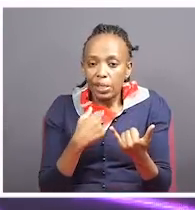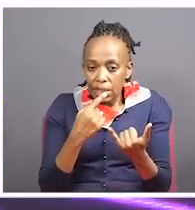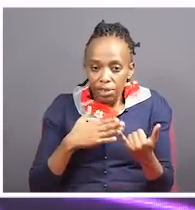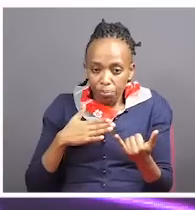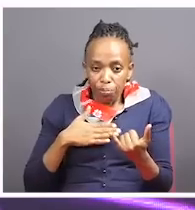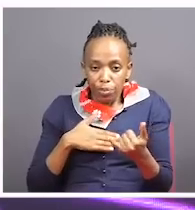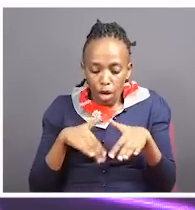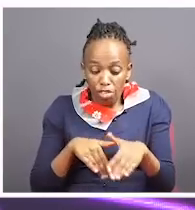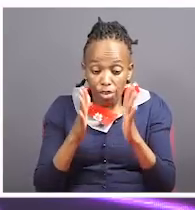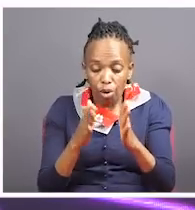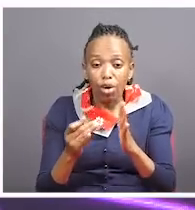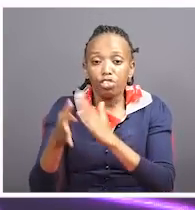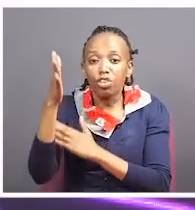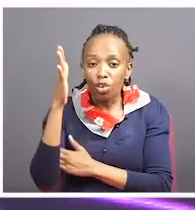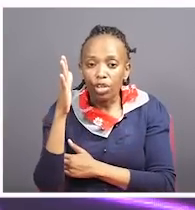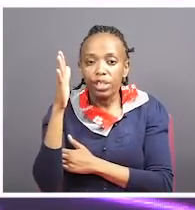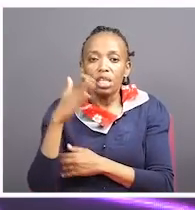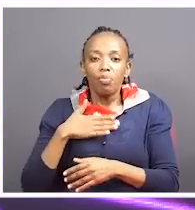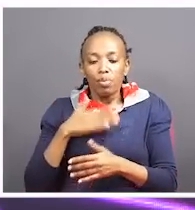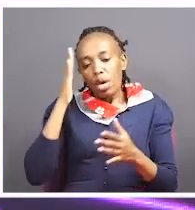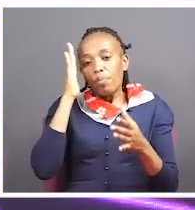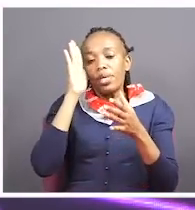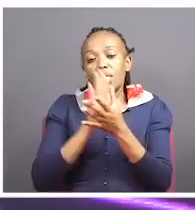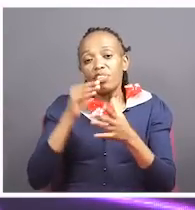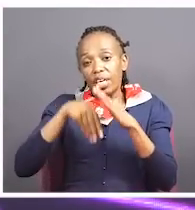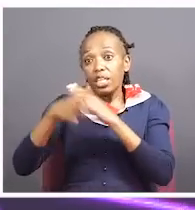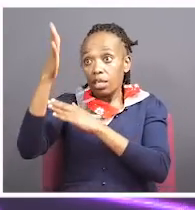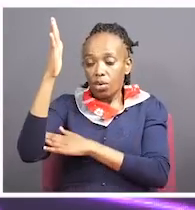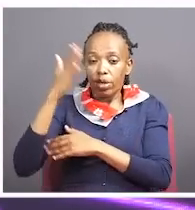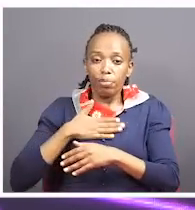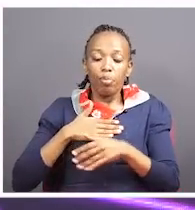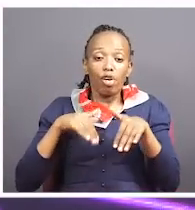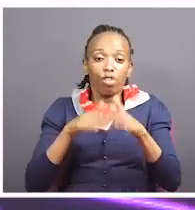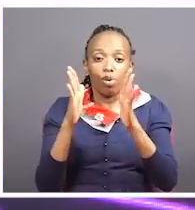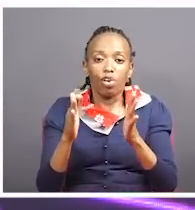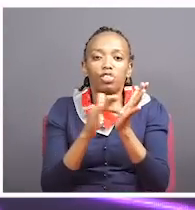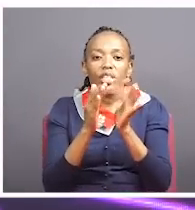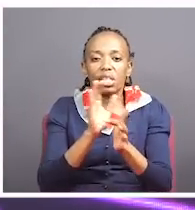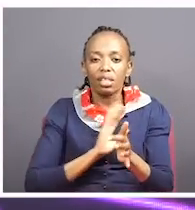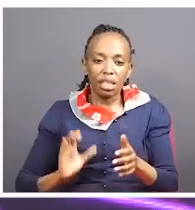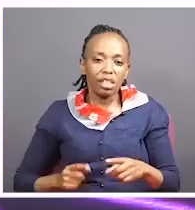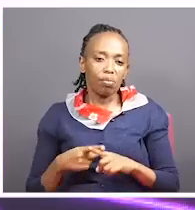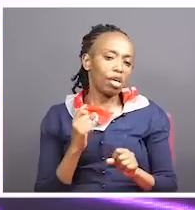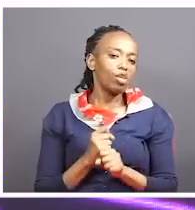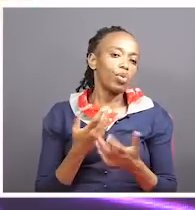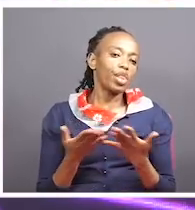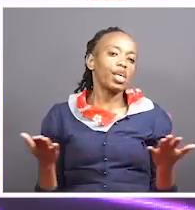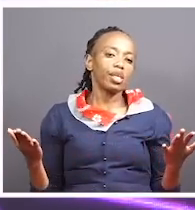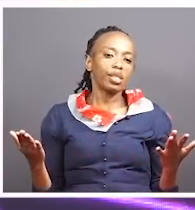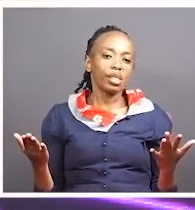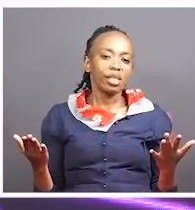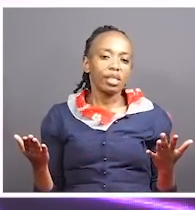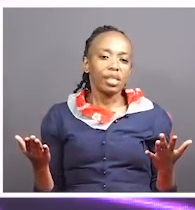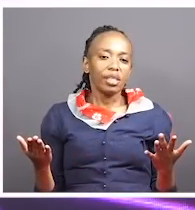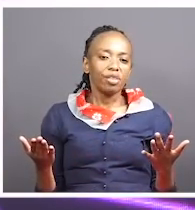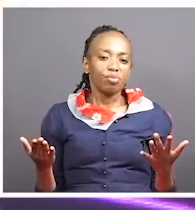therefore say, "I am a follower of God. I am a believer in God. I'm a follower of Jesus Christ," and yet do things in